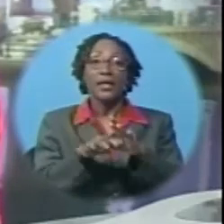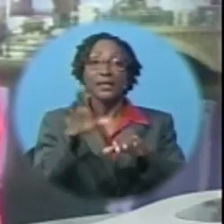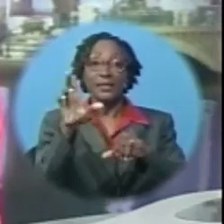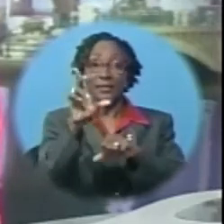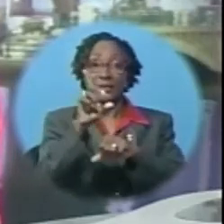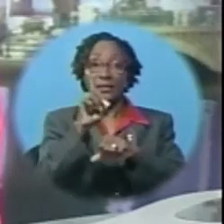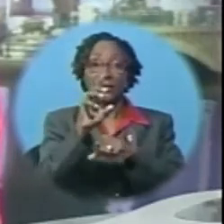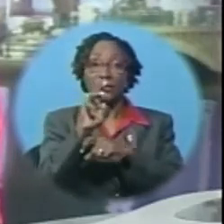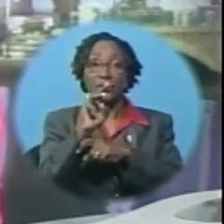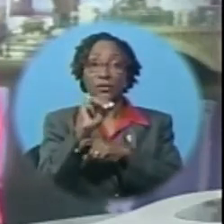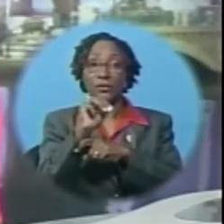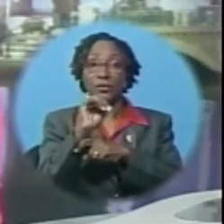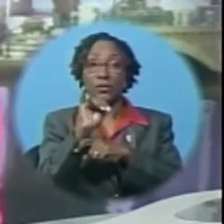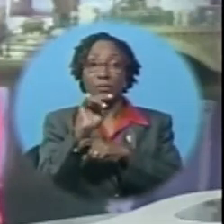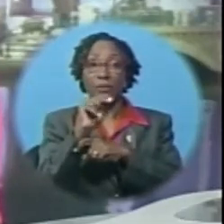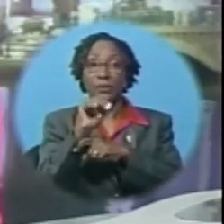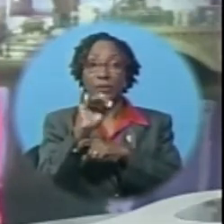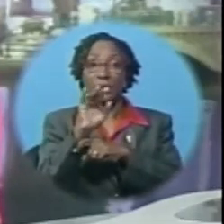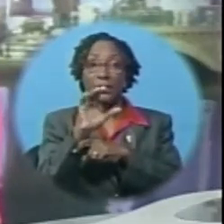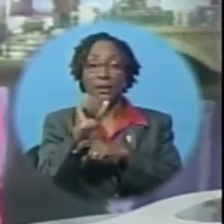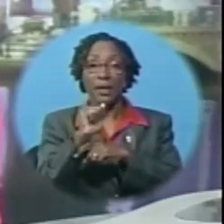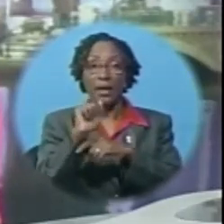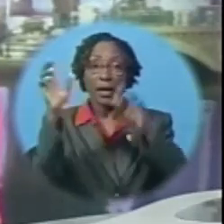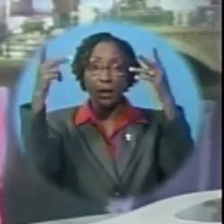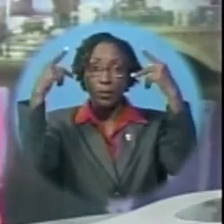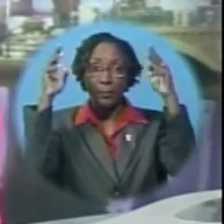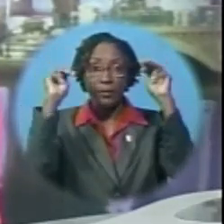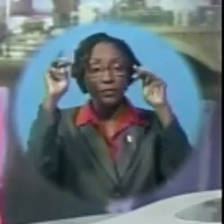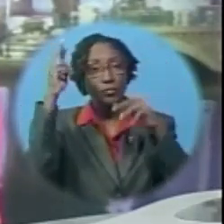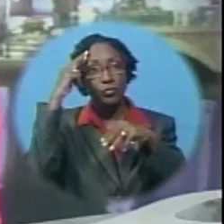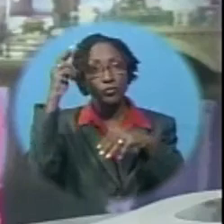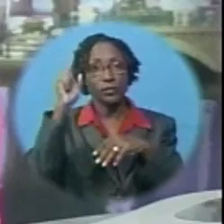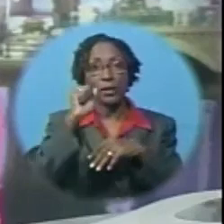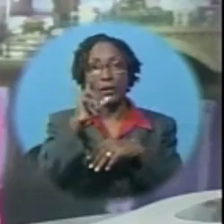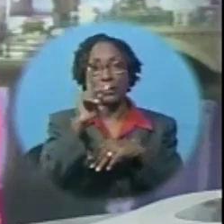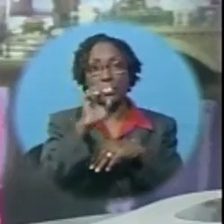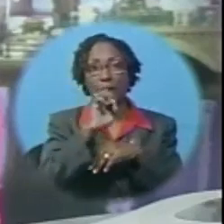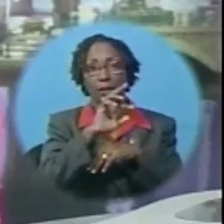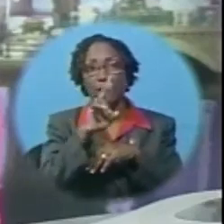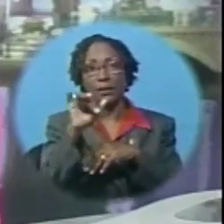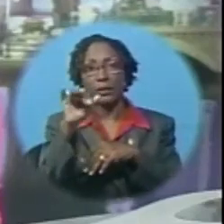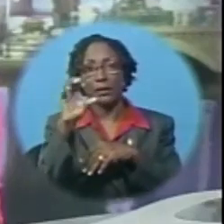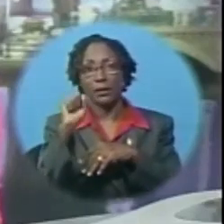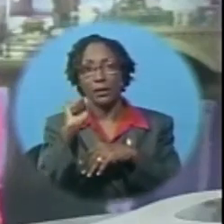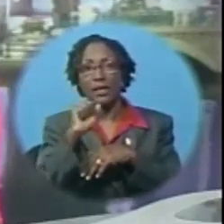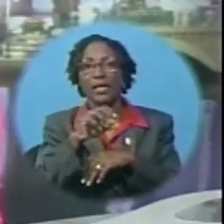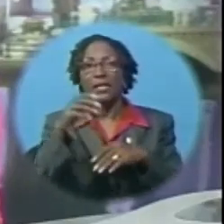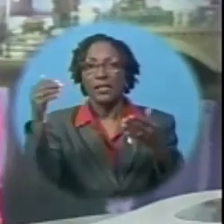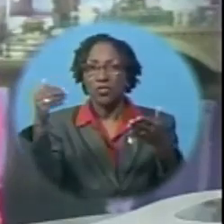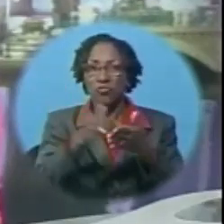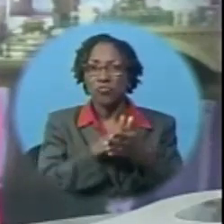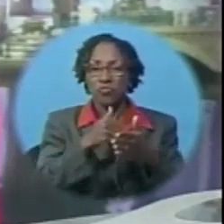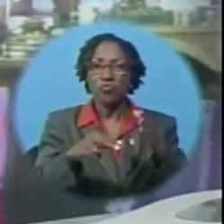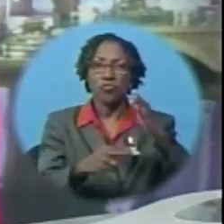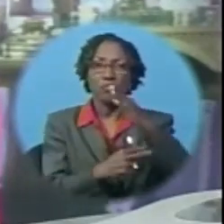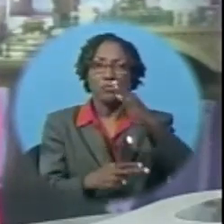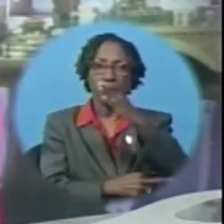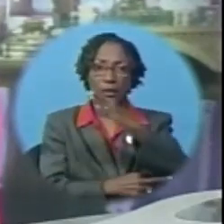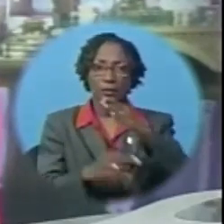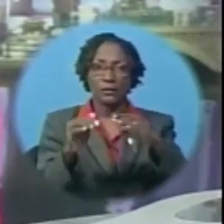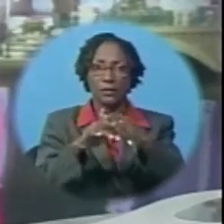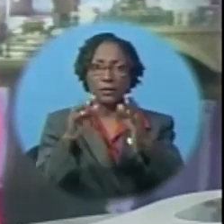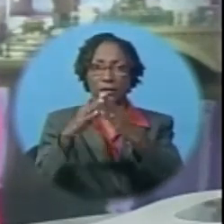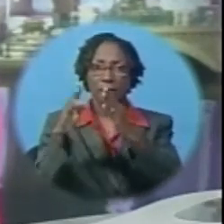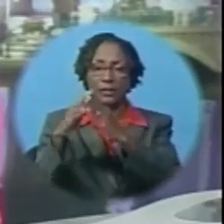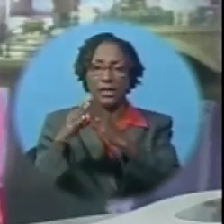Prime Minister Roosevelt Skerrit says the commissioning of the new West Bridge in Roseau is the first phase in modernizing the